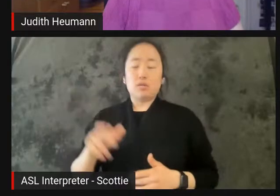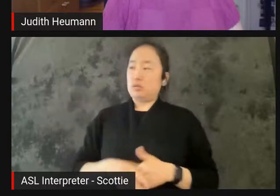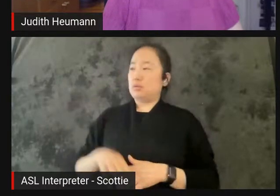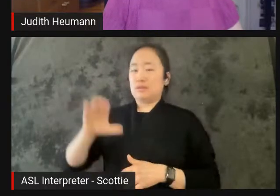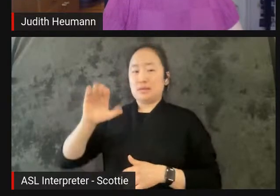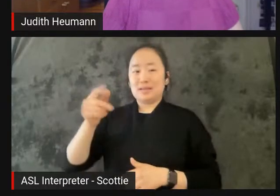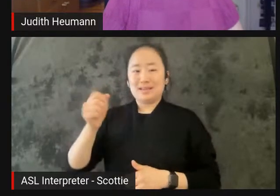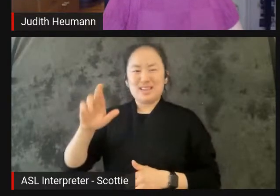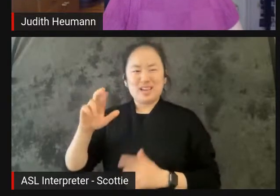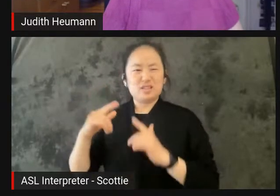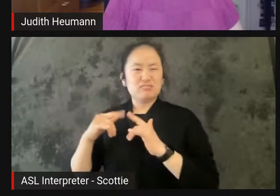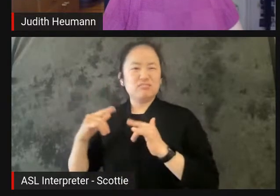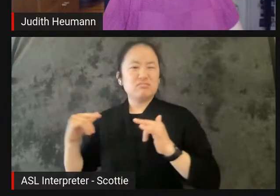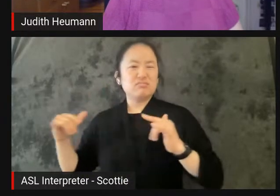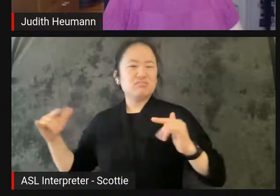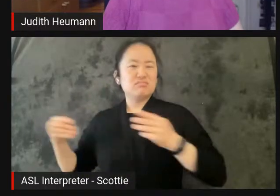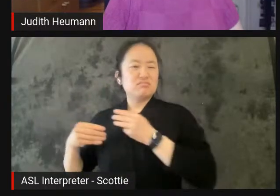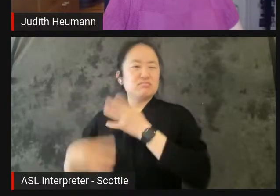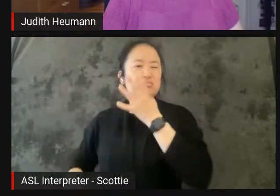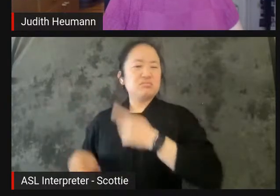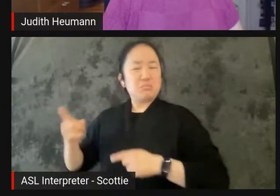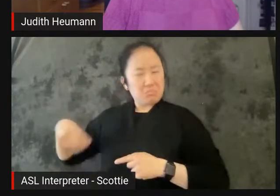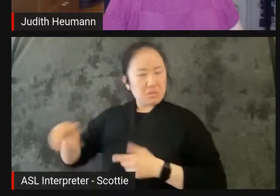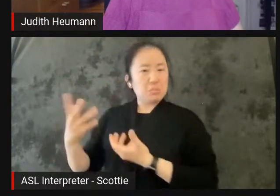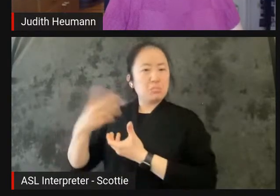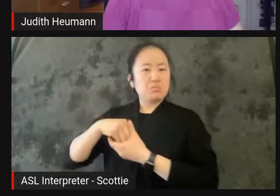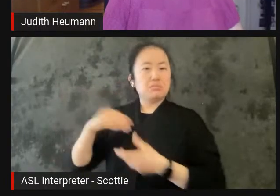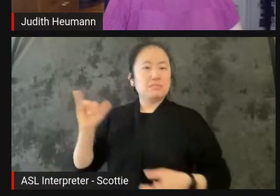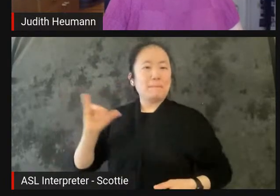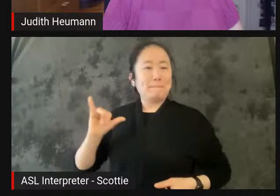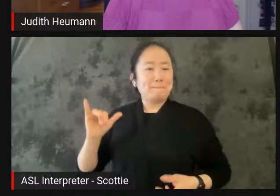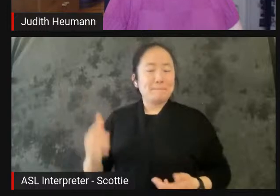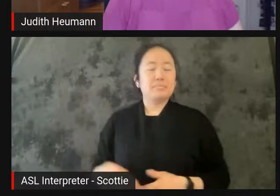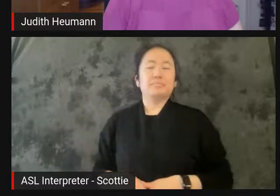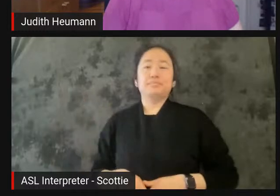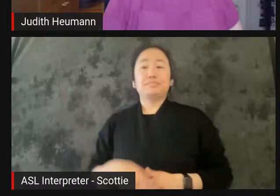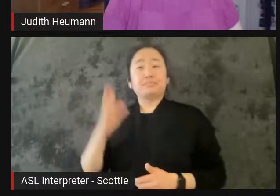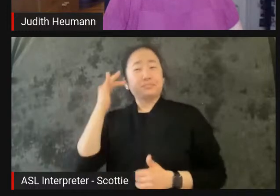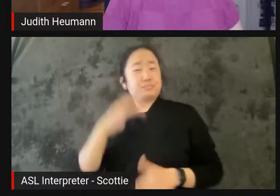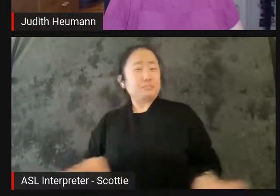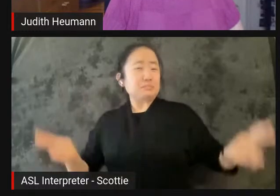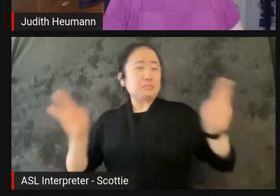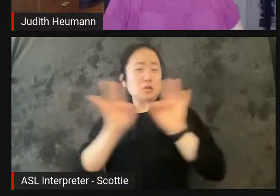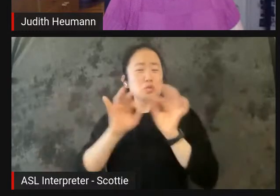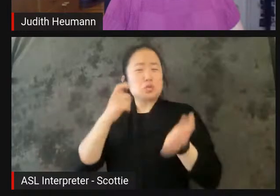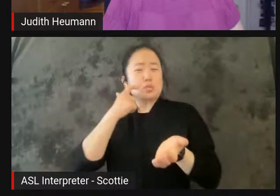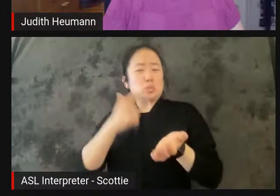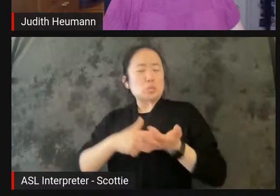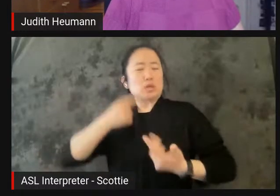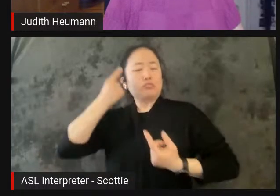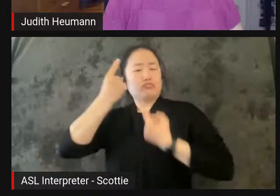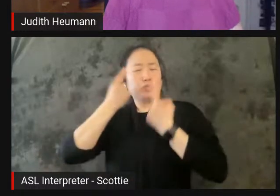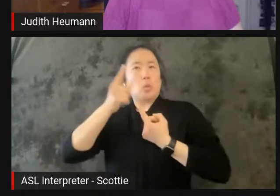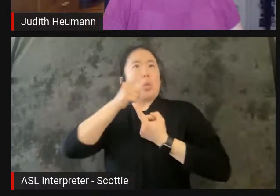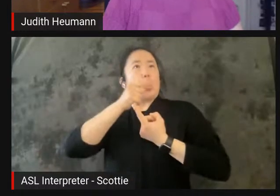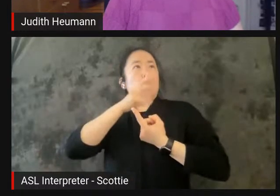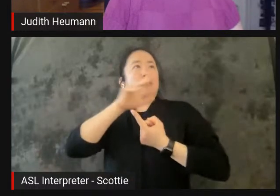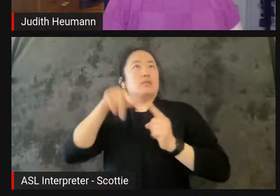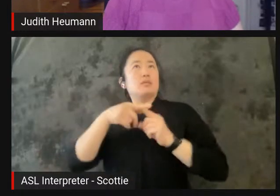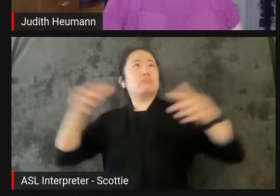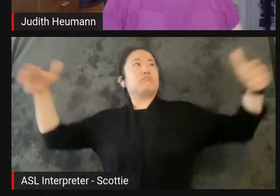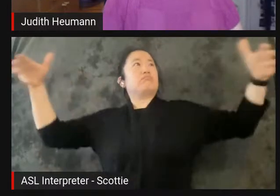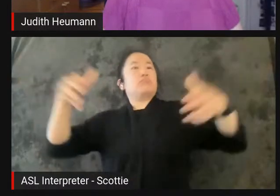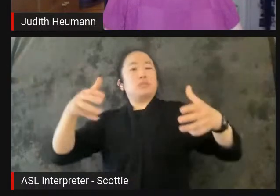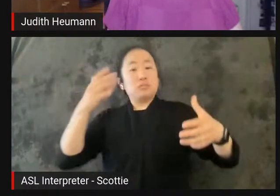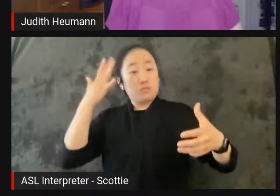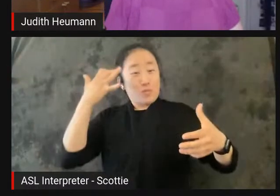on. And the reason why I think it's important for a minute to really reflect on the population is